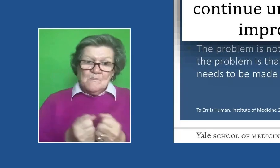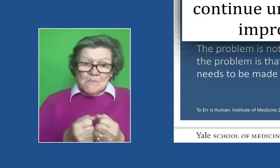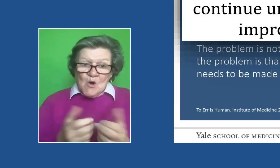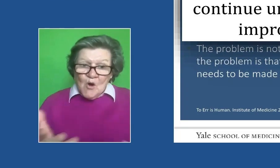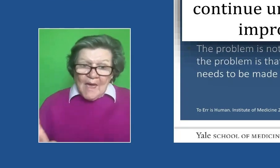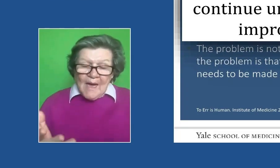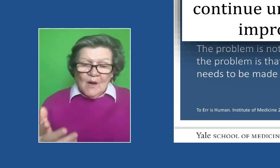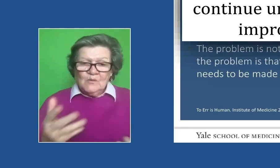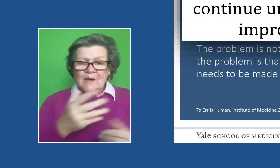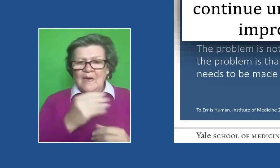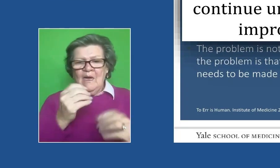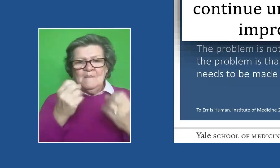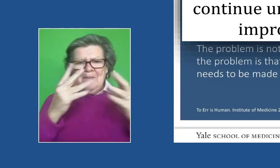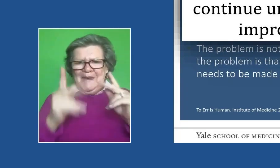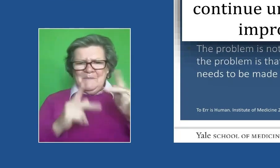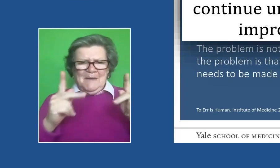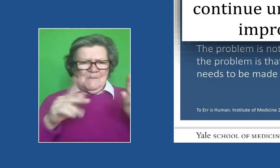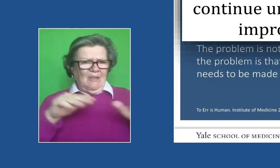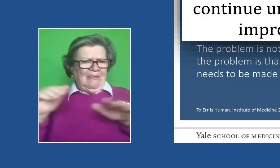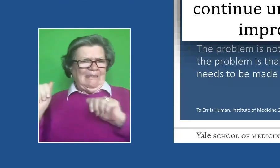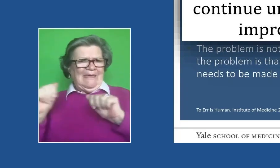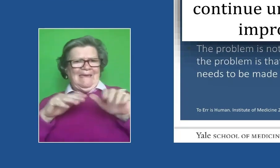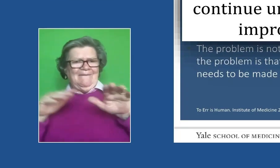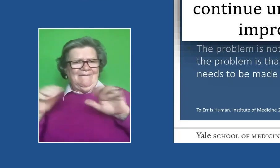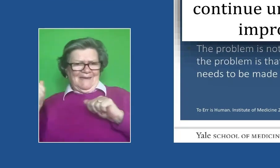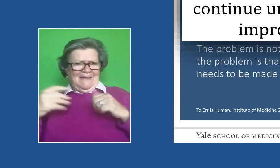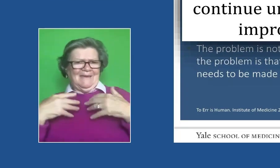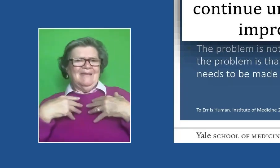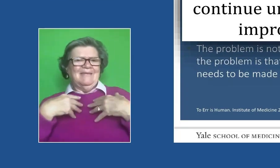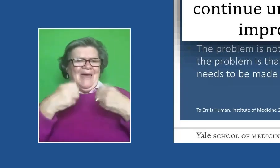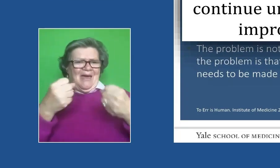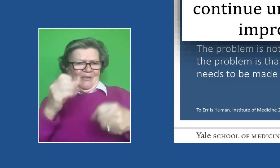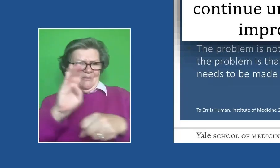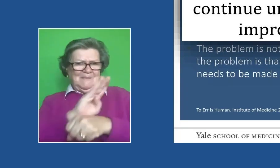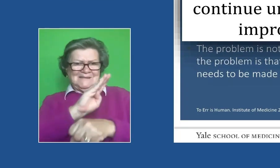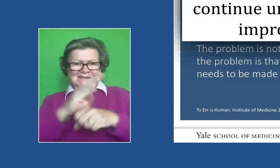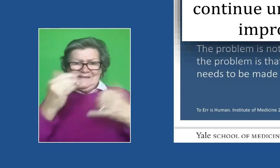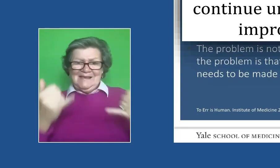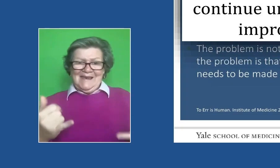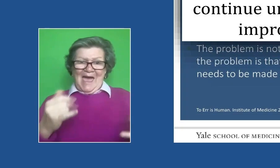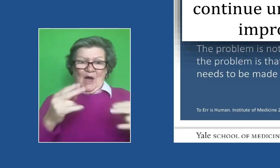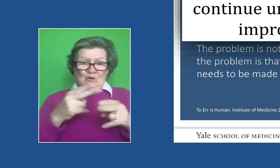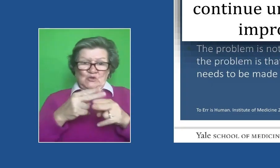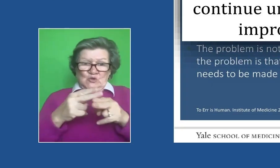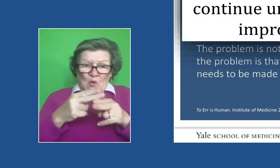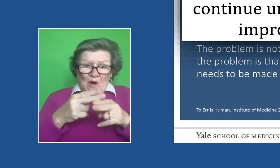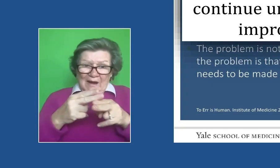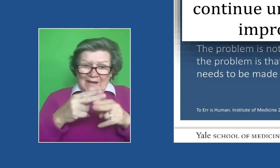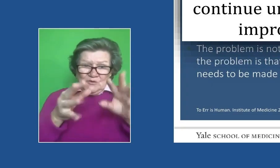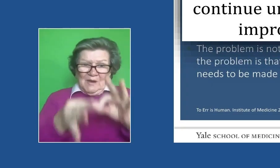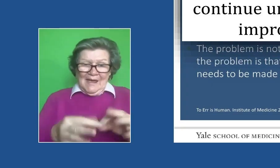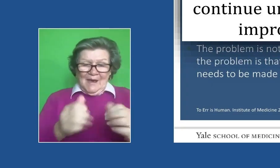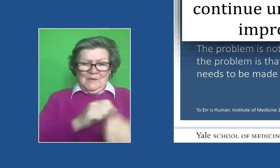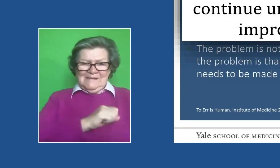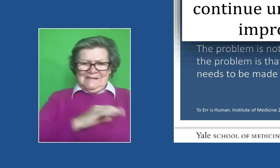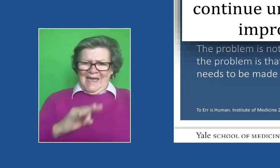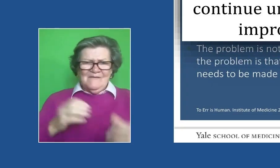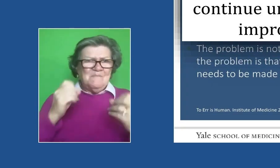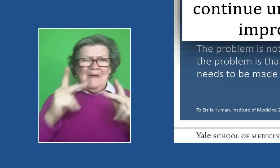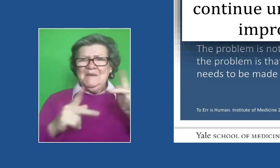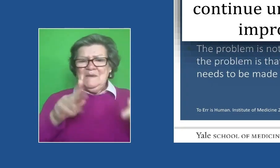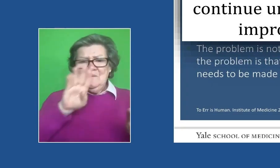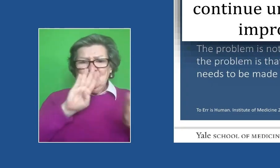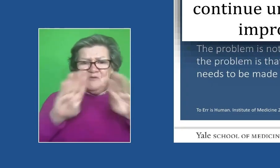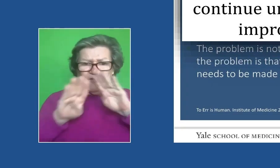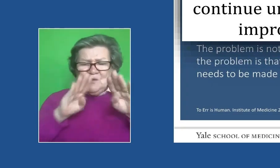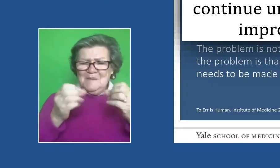also a lot of people leaving the healthcare sector, and so we're creating a staffing shortage, it really has escalated the sense of burnout and frustration.